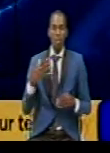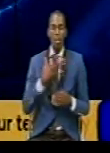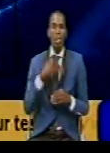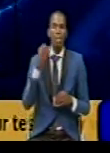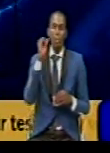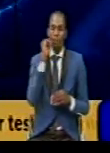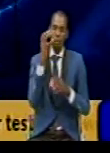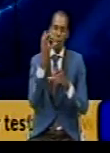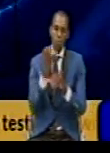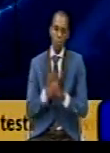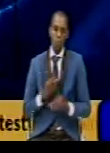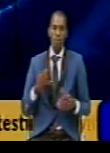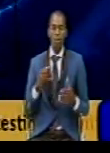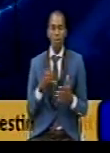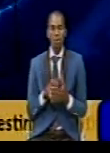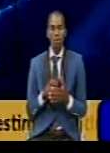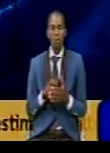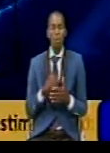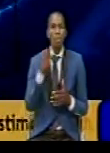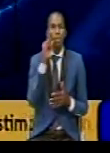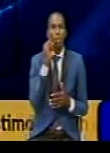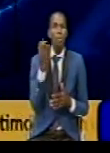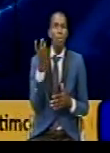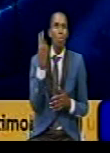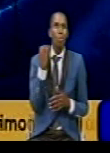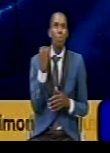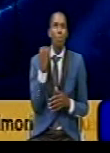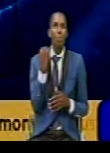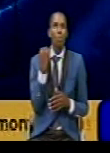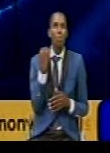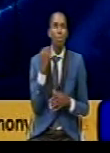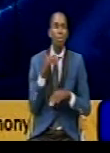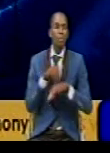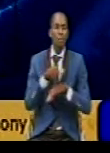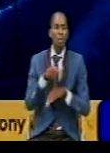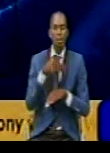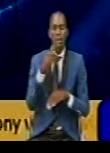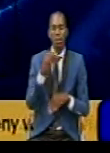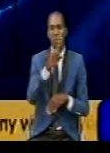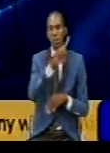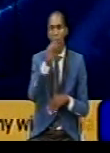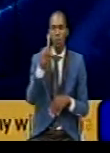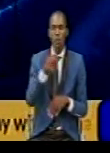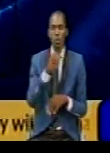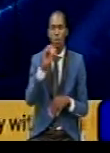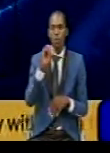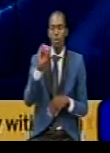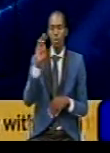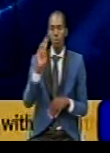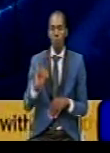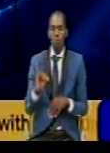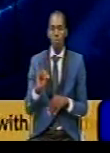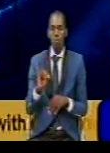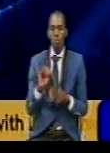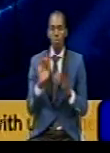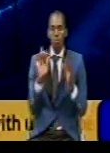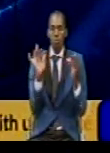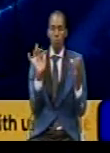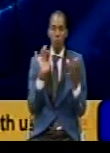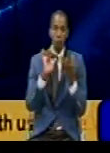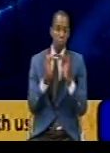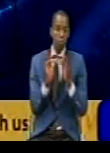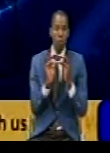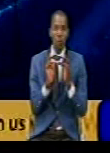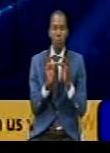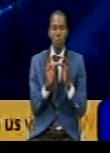healing, this is someone who doubted healing and she got it. Now, she was sent the Zoom